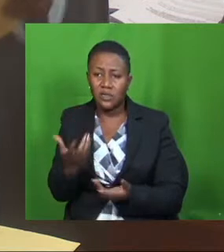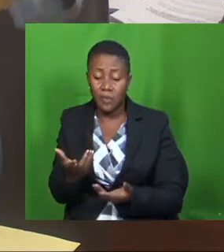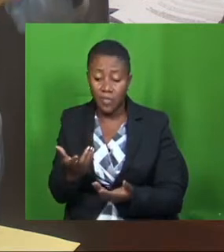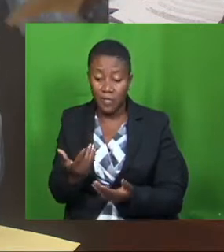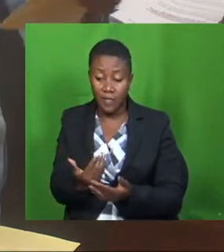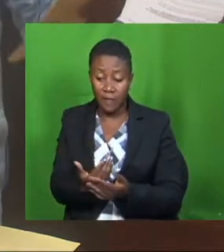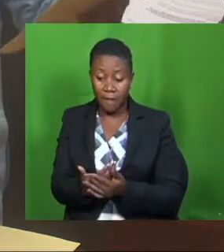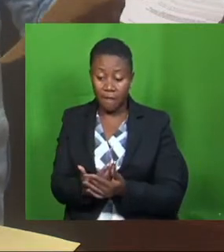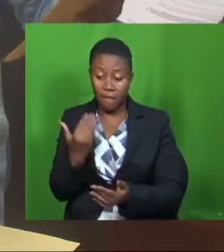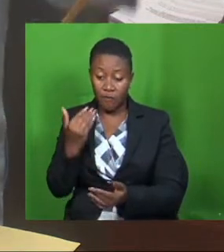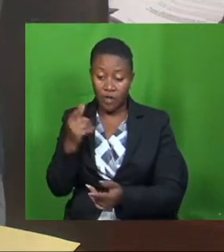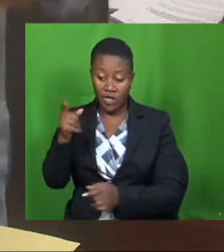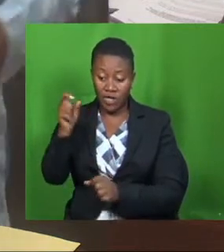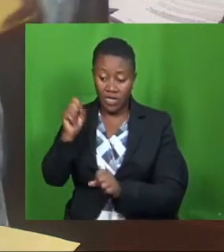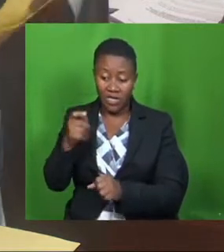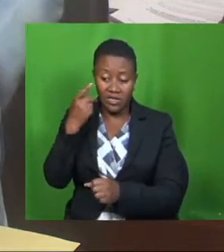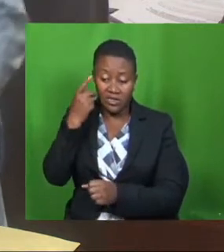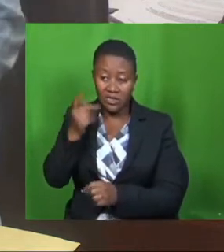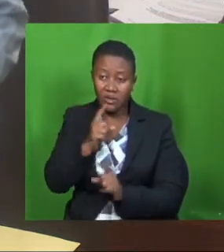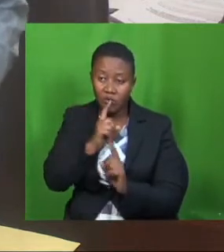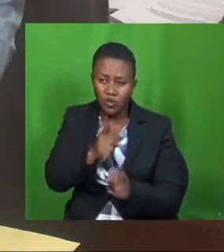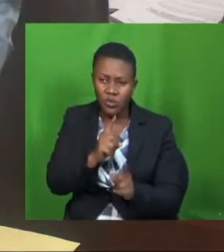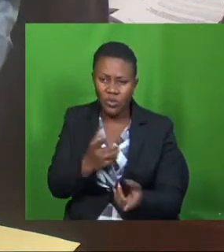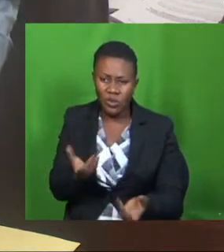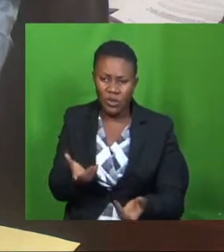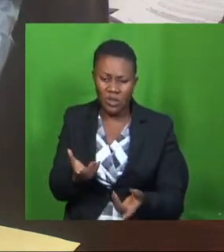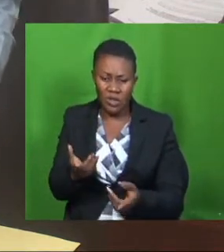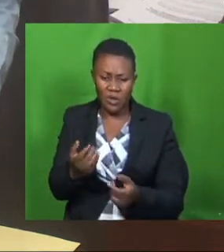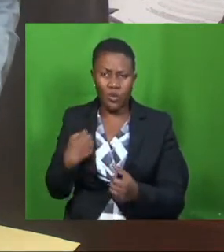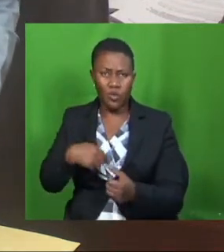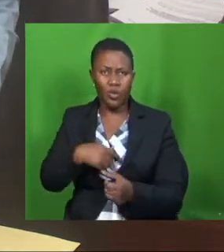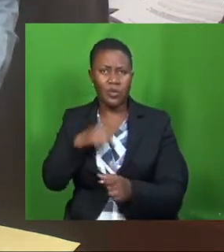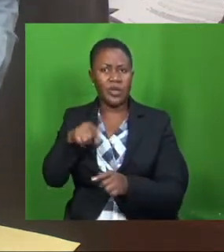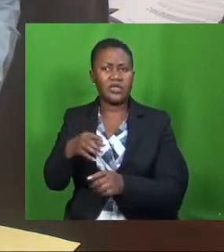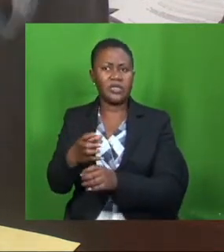issue relates to the